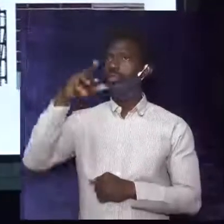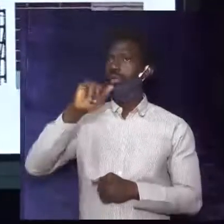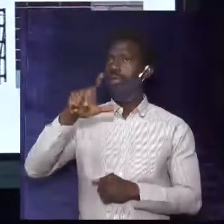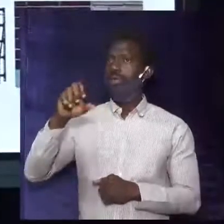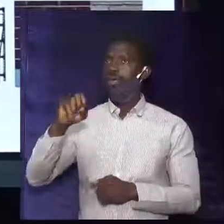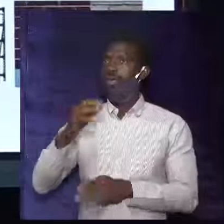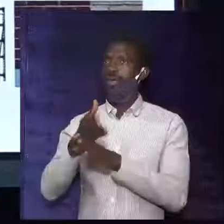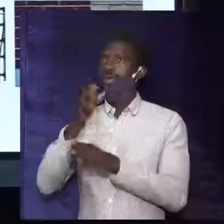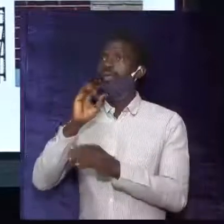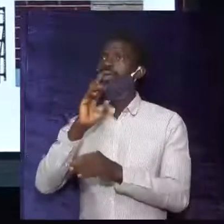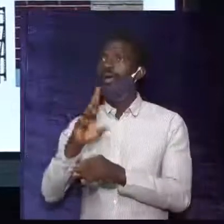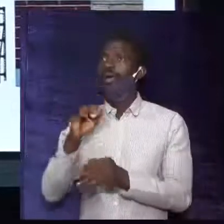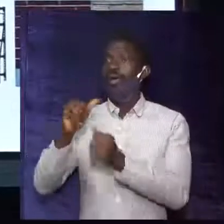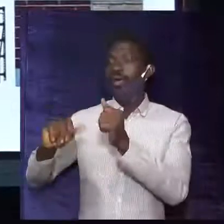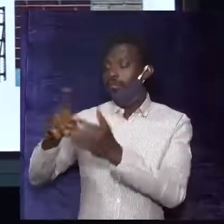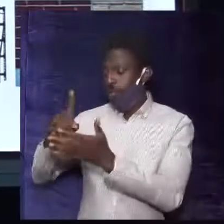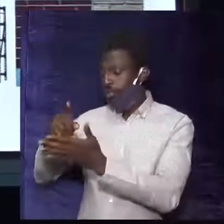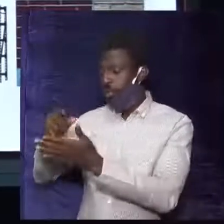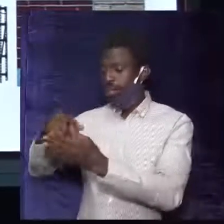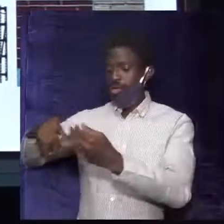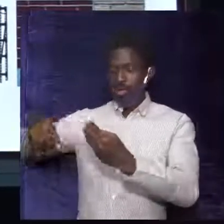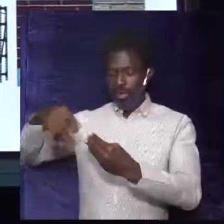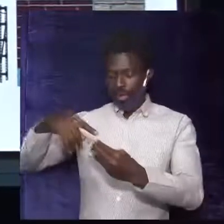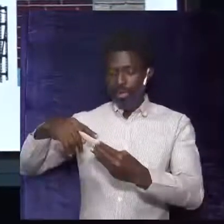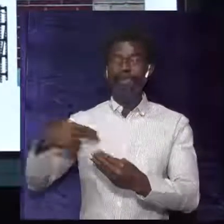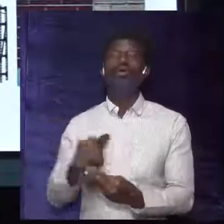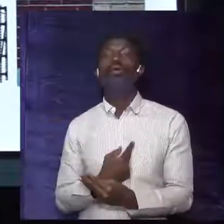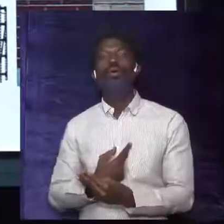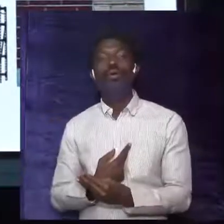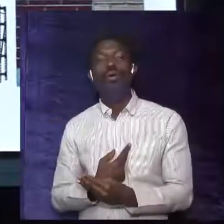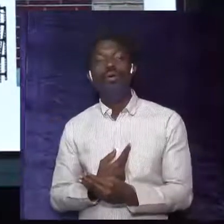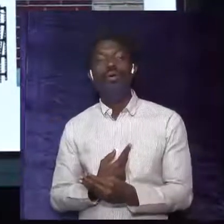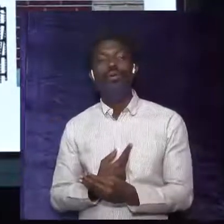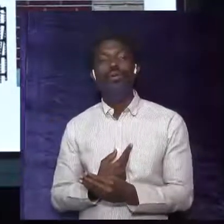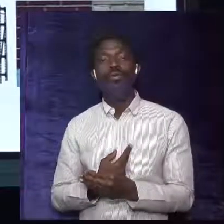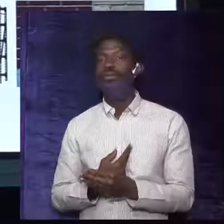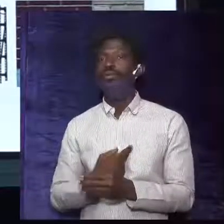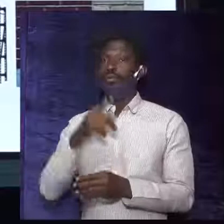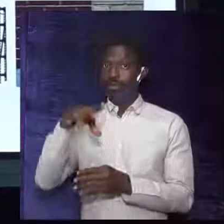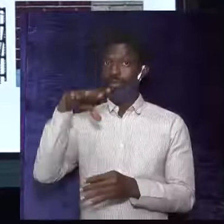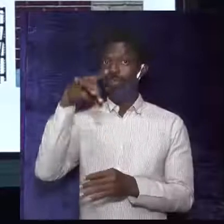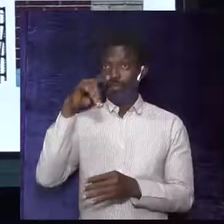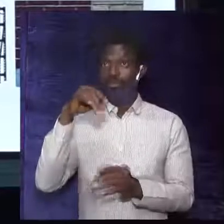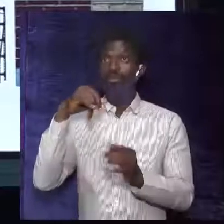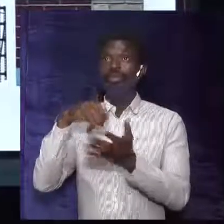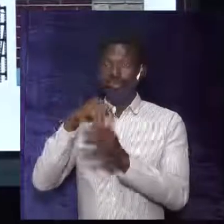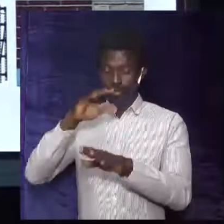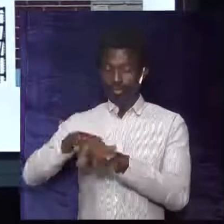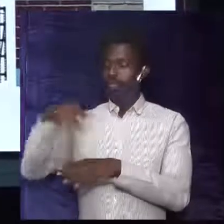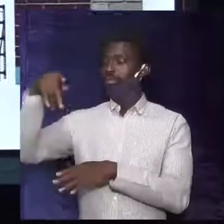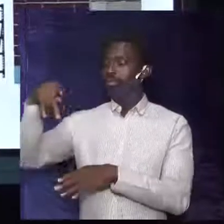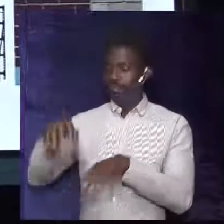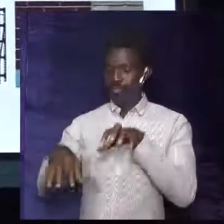Now parallel lines are everywhere around us. Like that song said, lines are all around you and me. So you find parallel lines